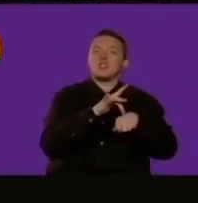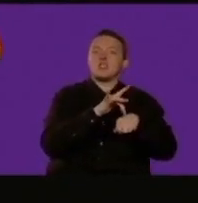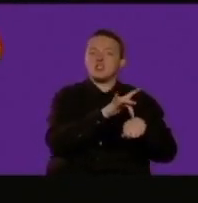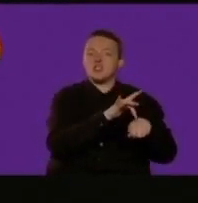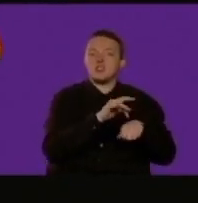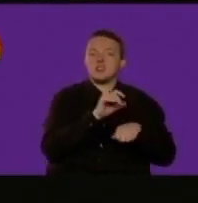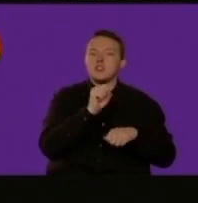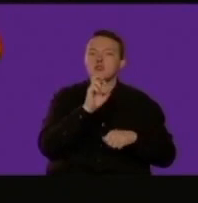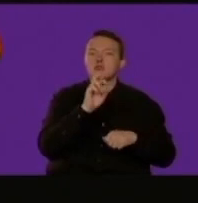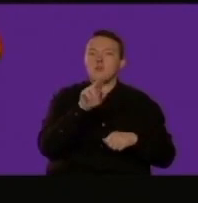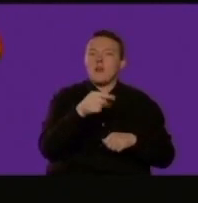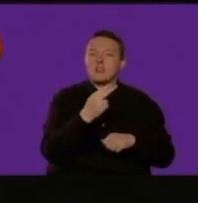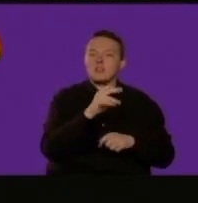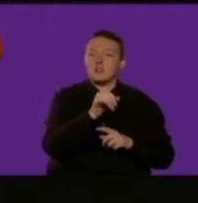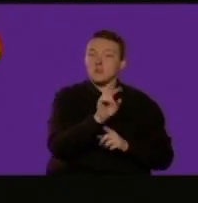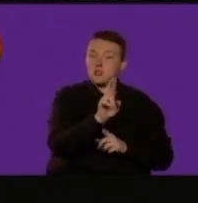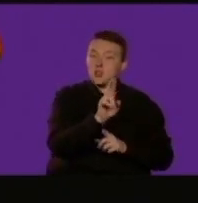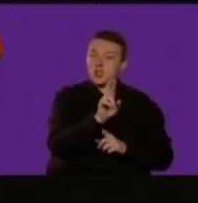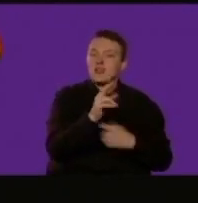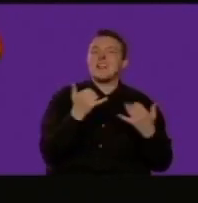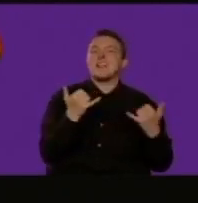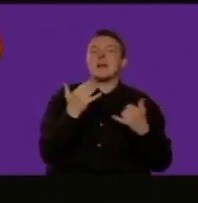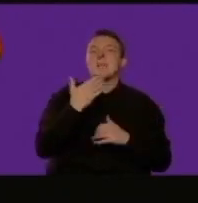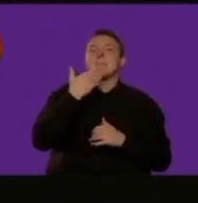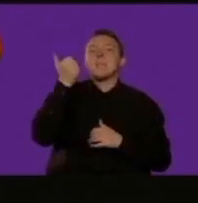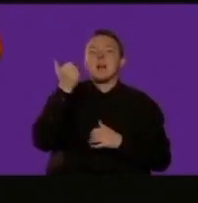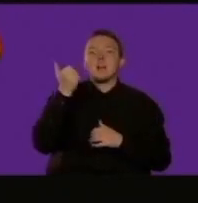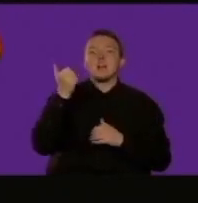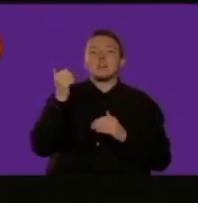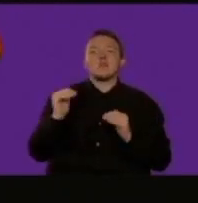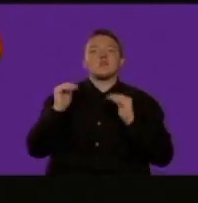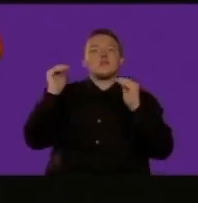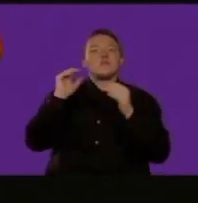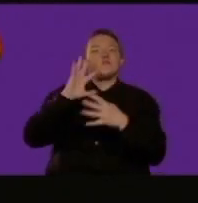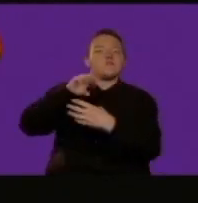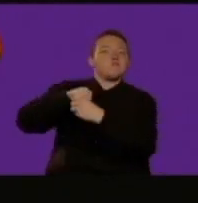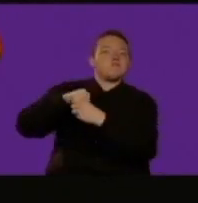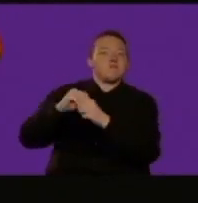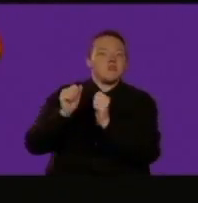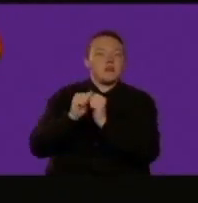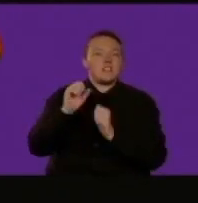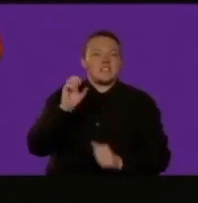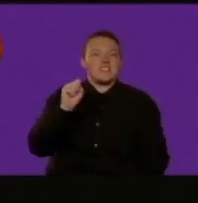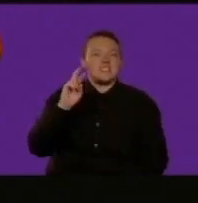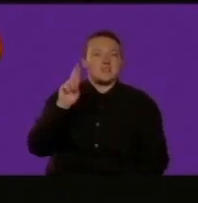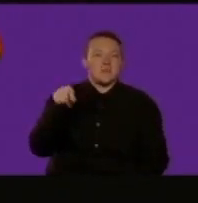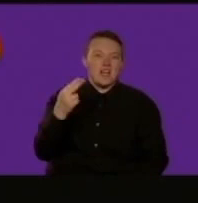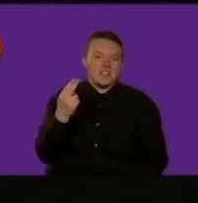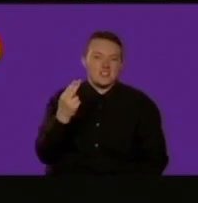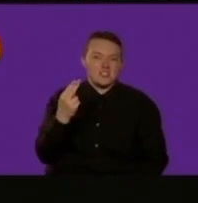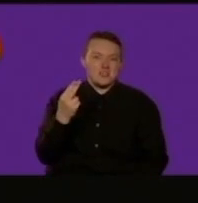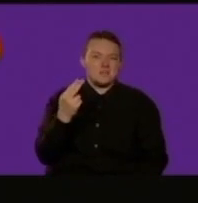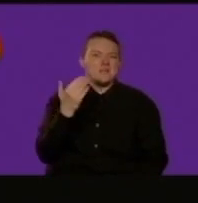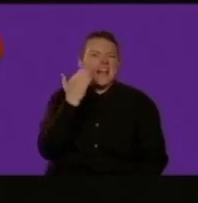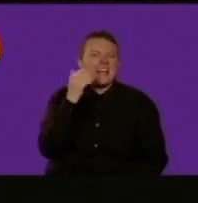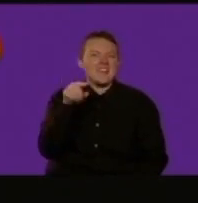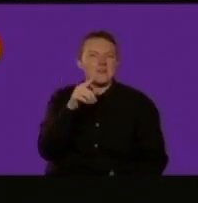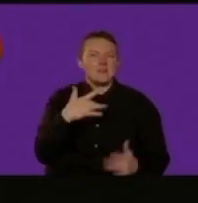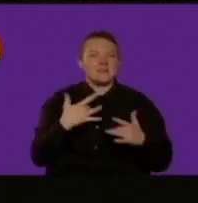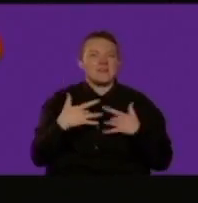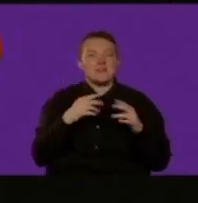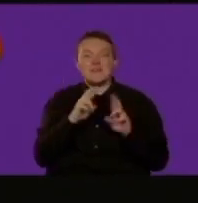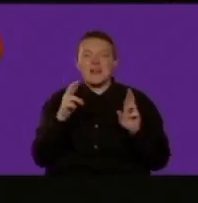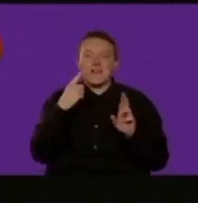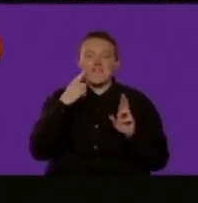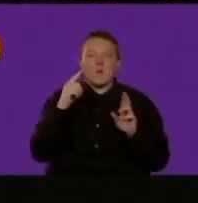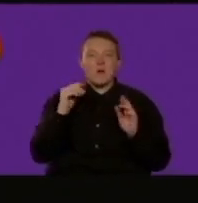groups, but it's true, it works best, the project works best when they are a little older, because the level of discussion